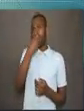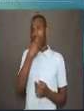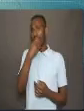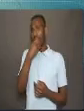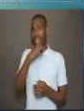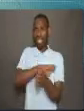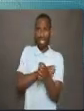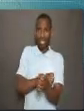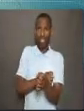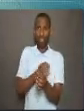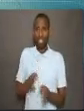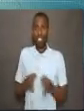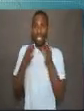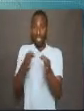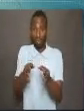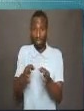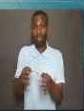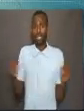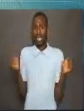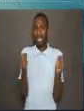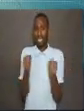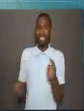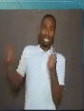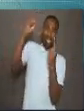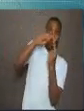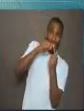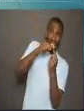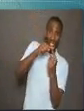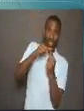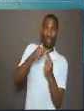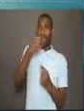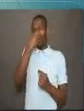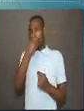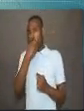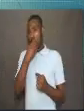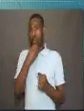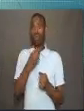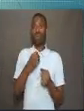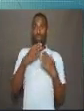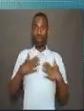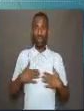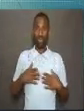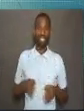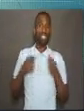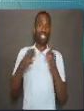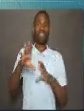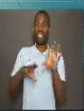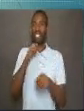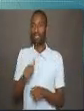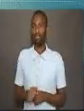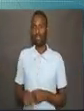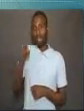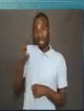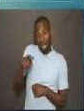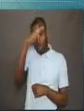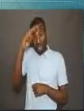transmitted from a cold body to a hot body. If this were the case,